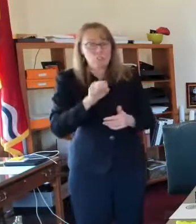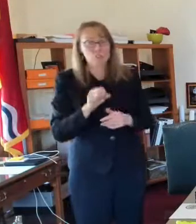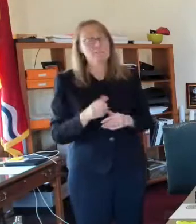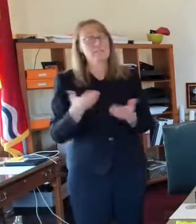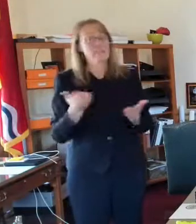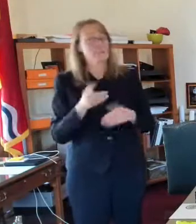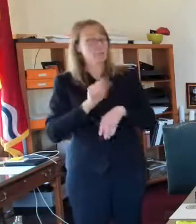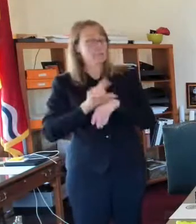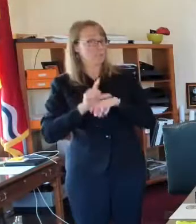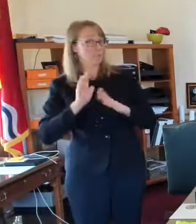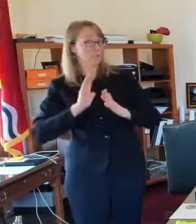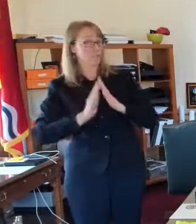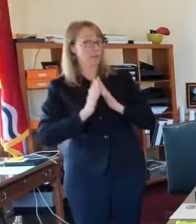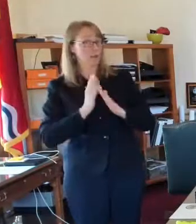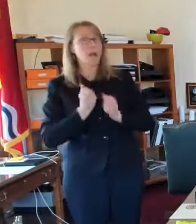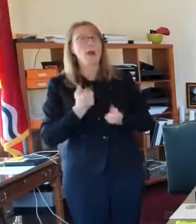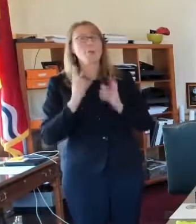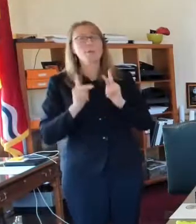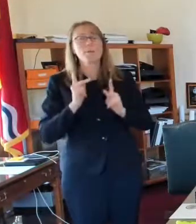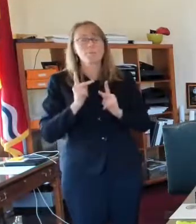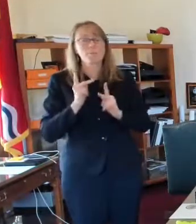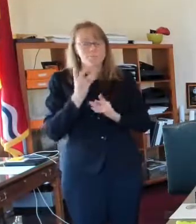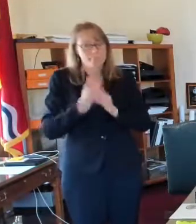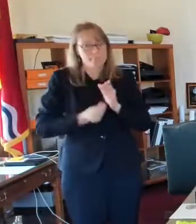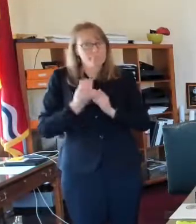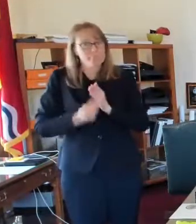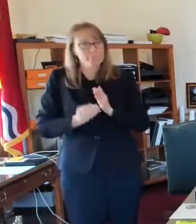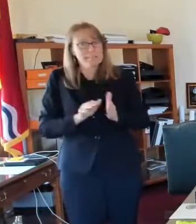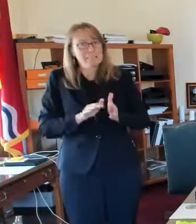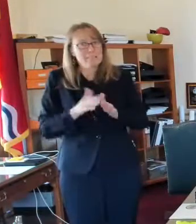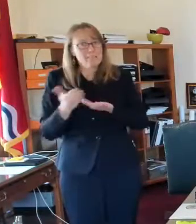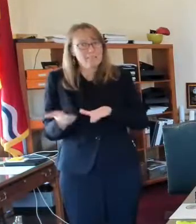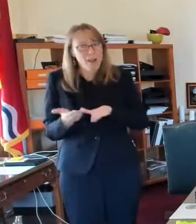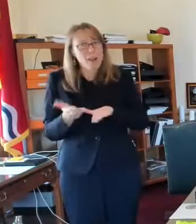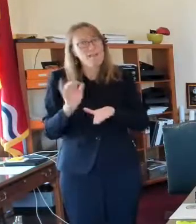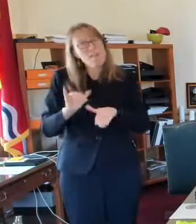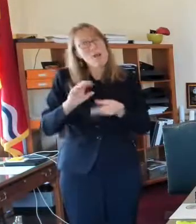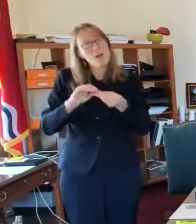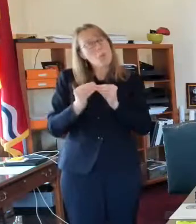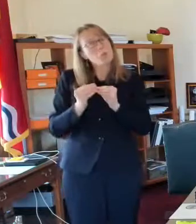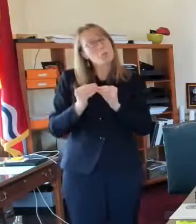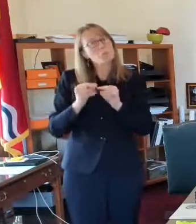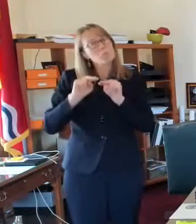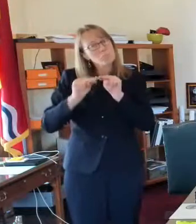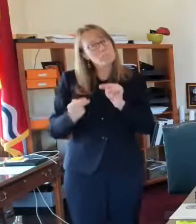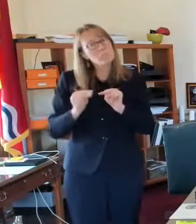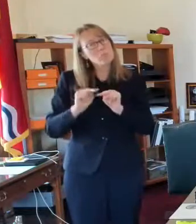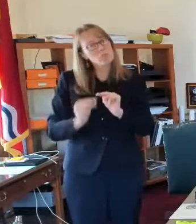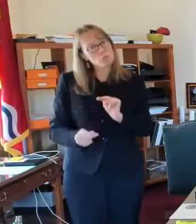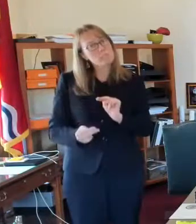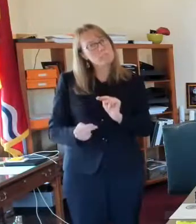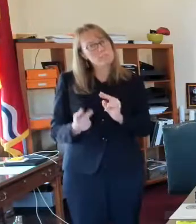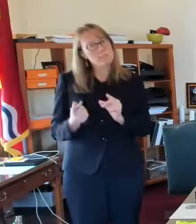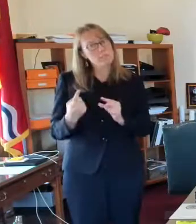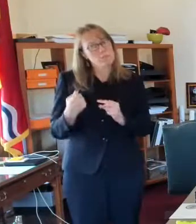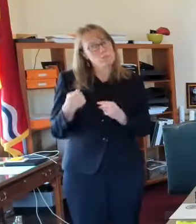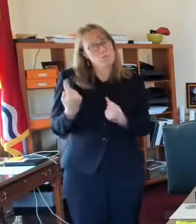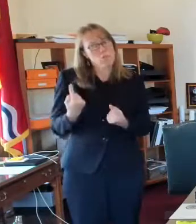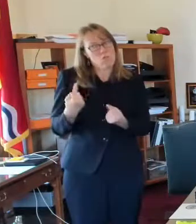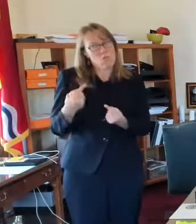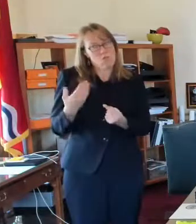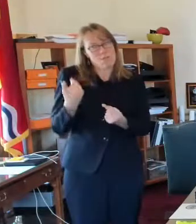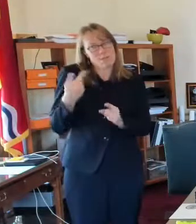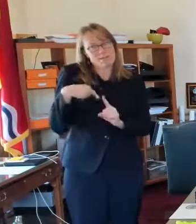from COVID have decreased pretty significantly. Still, in the last month, there